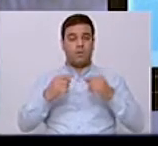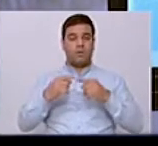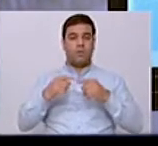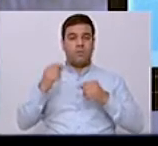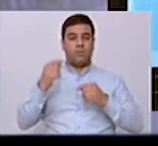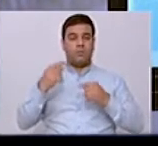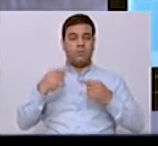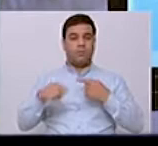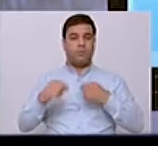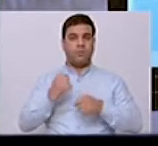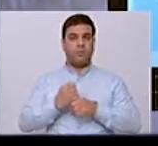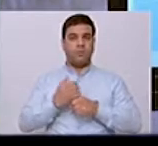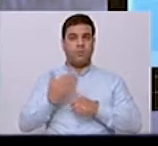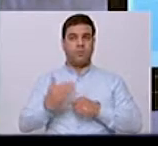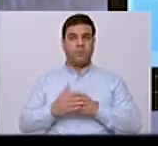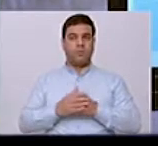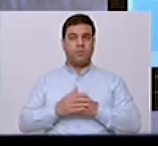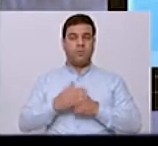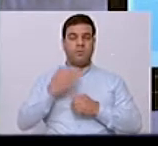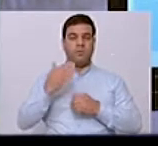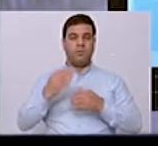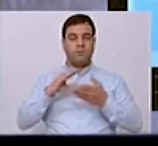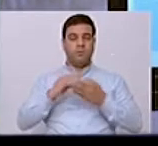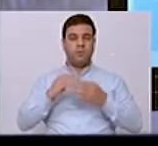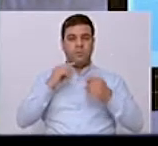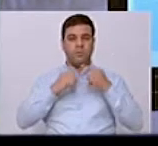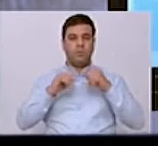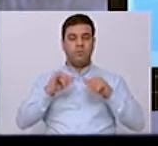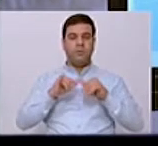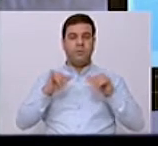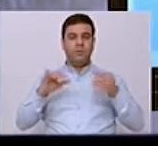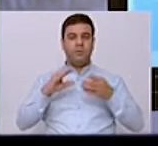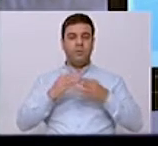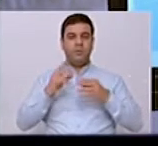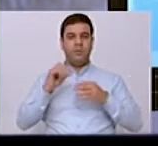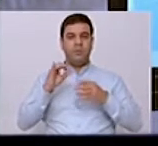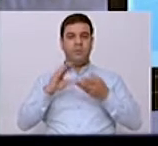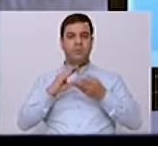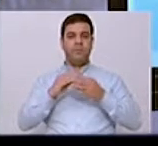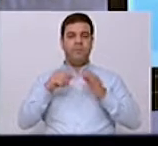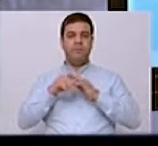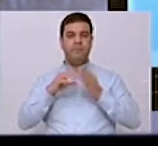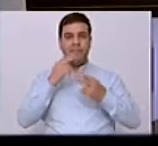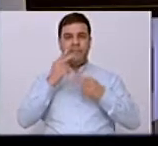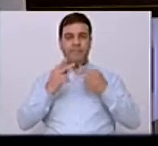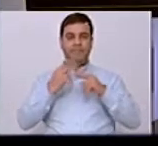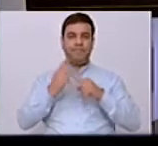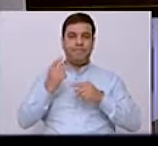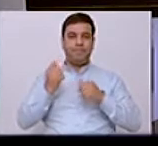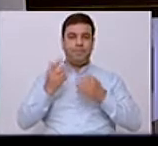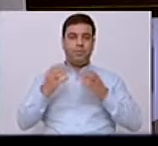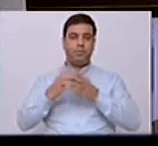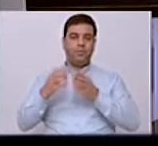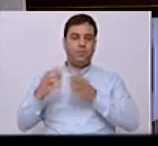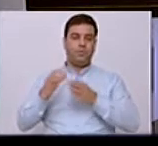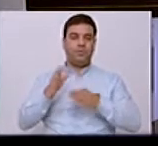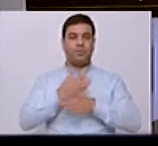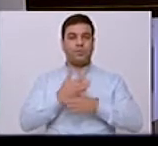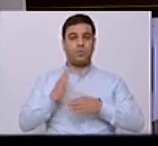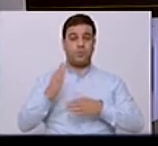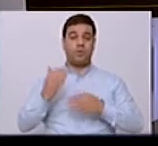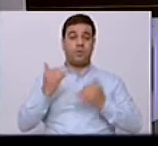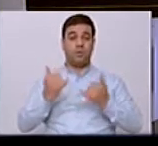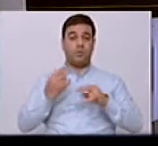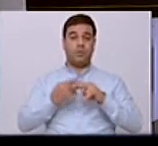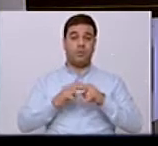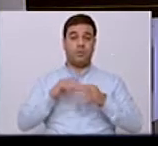ancha farq qiladi. Ya'ni ular iqtisodiy rivojlanganligi va xo'jaligining ixtisoslashuviga ko'ra bir nechta guruhlarga bo'linadi. Endi